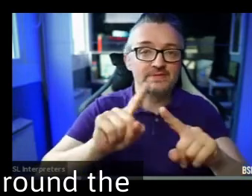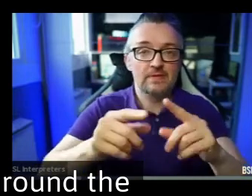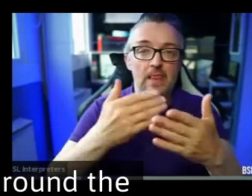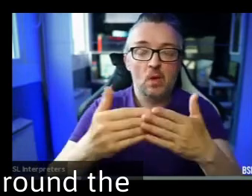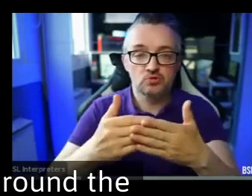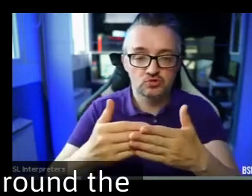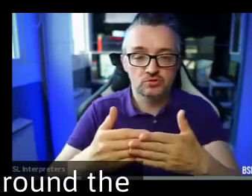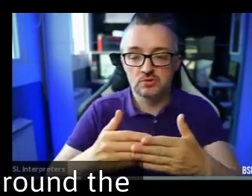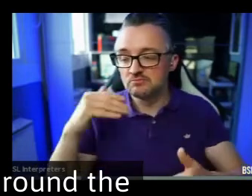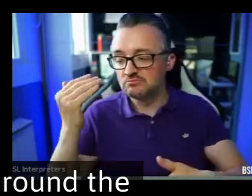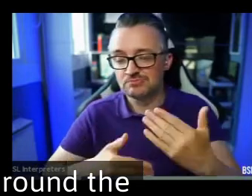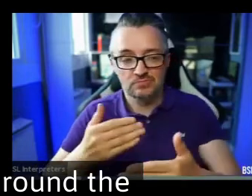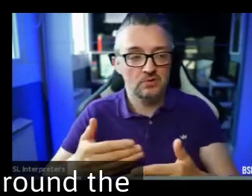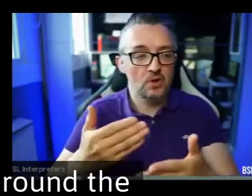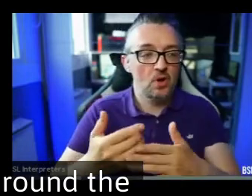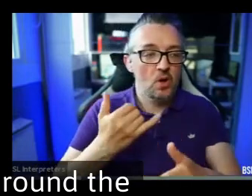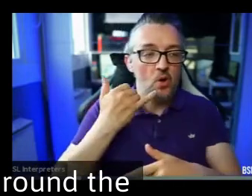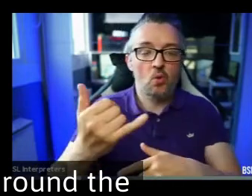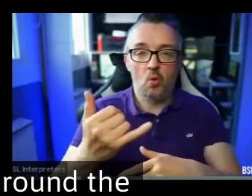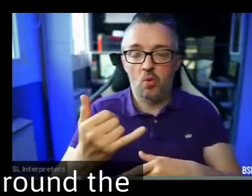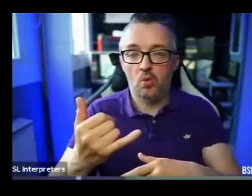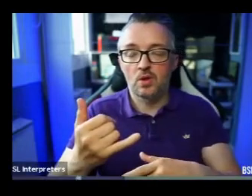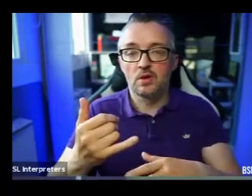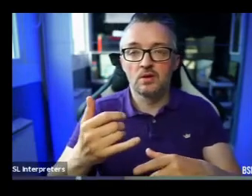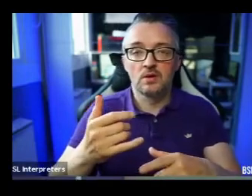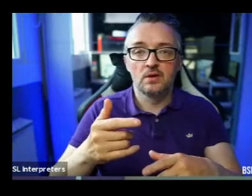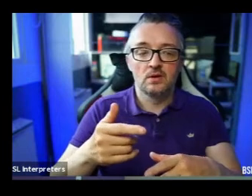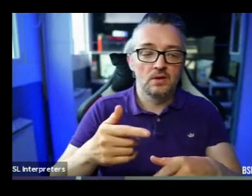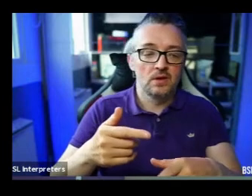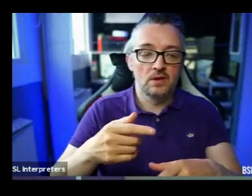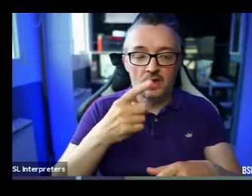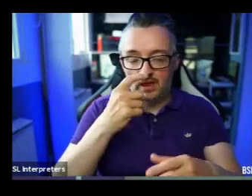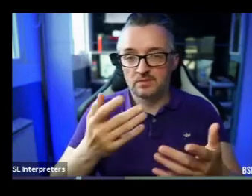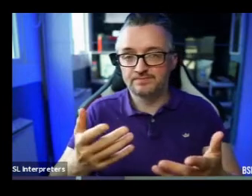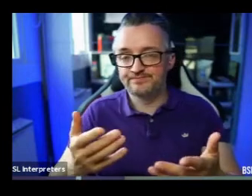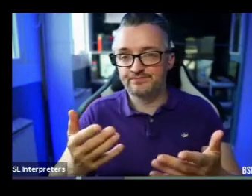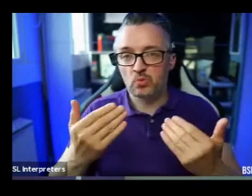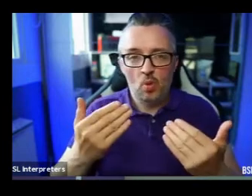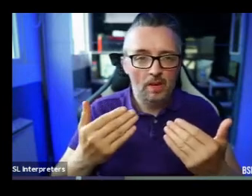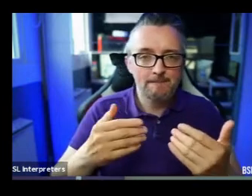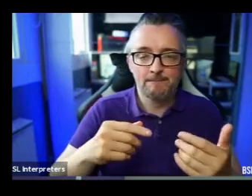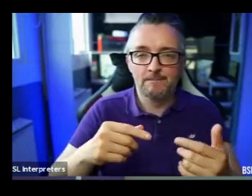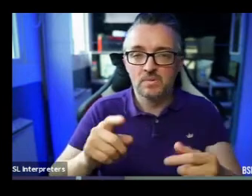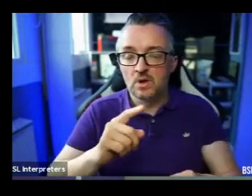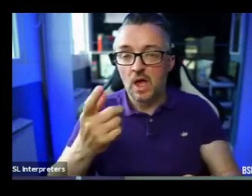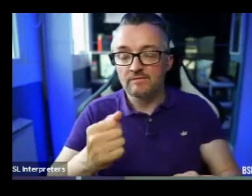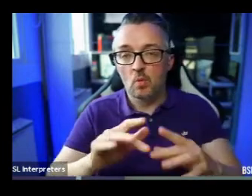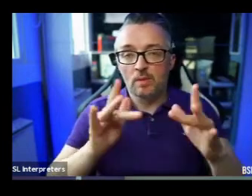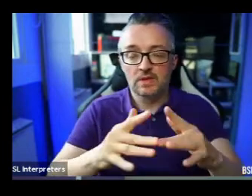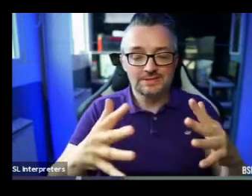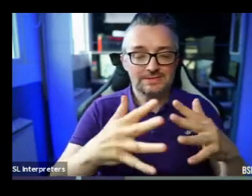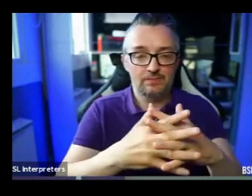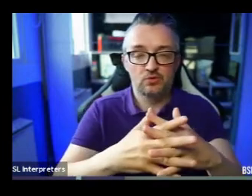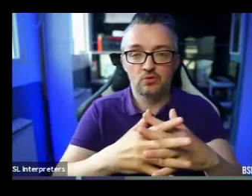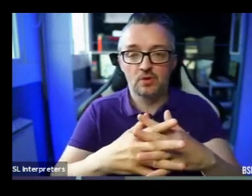world speaking different languages gets on a call. If any of you would like to join, we welcome you. And there's a new website